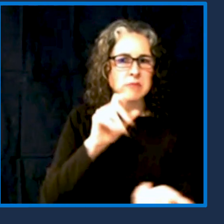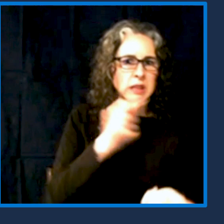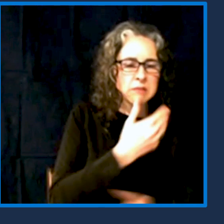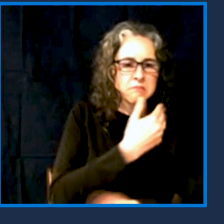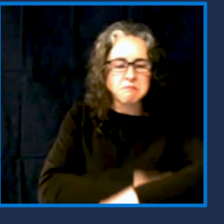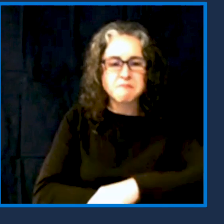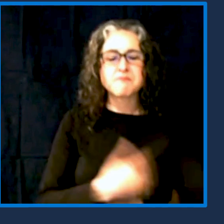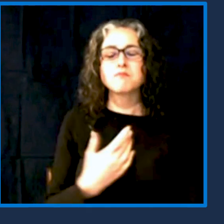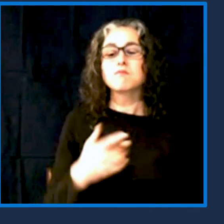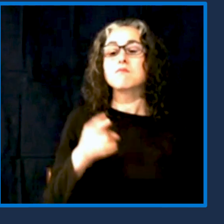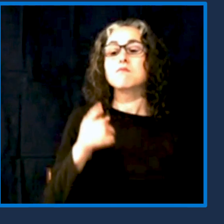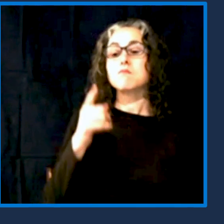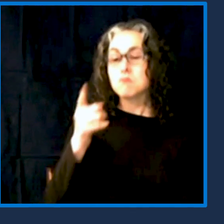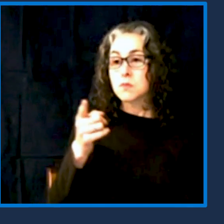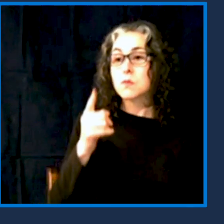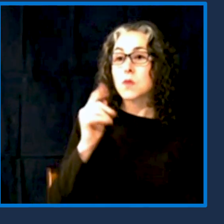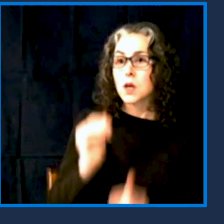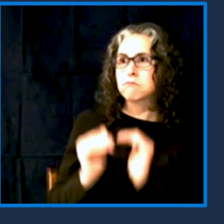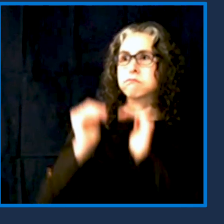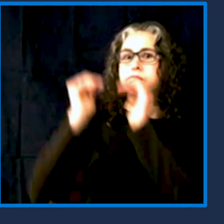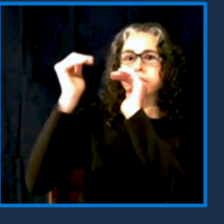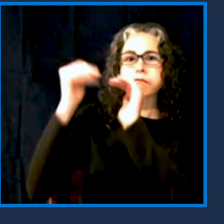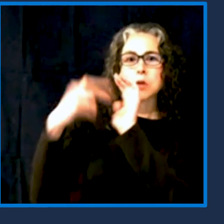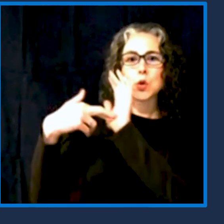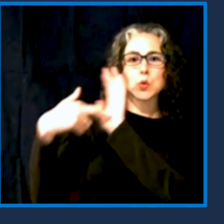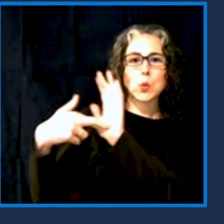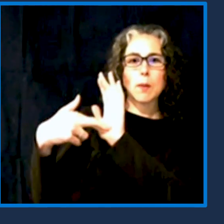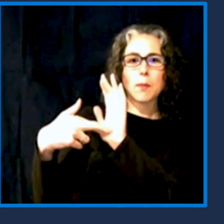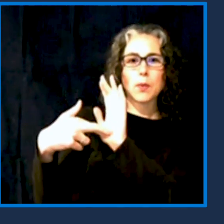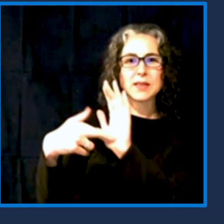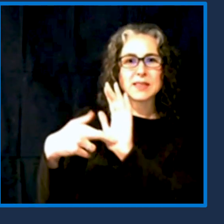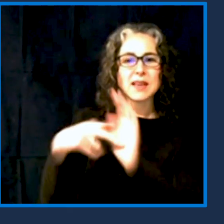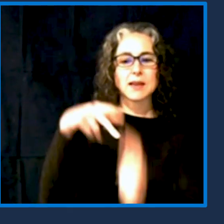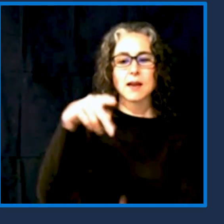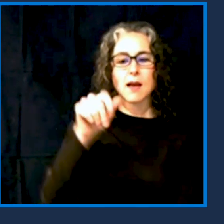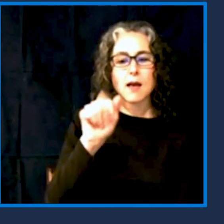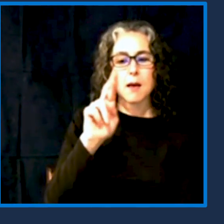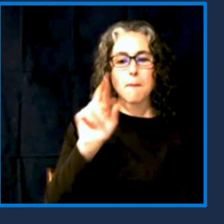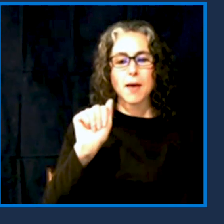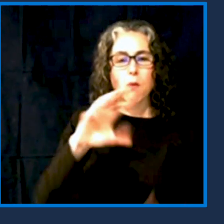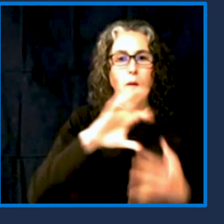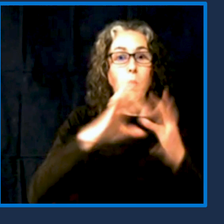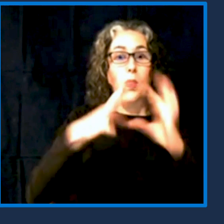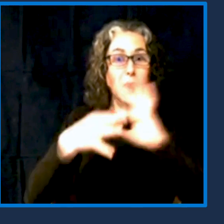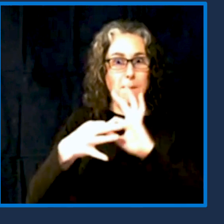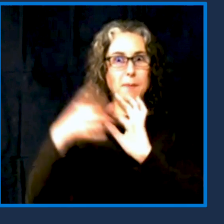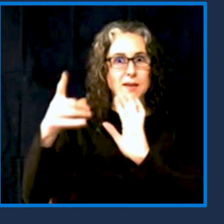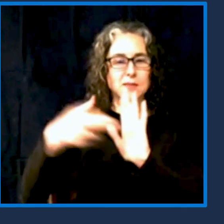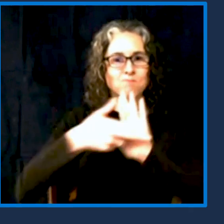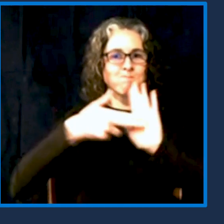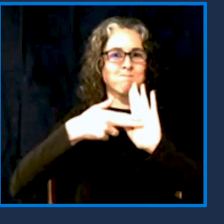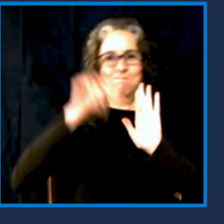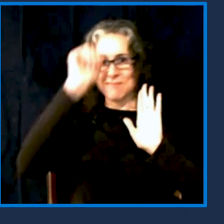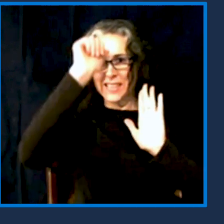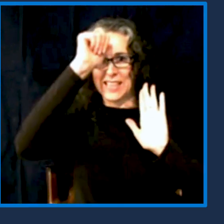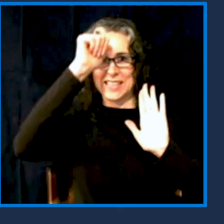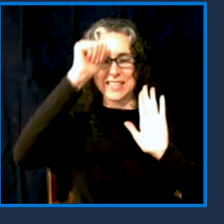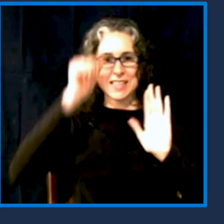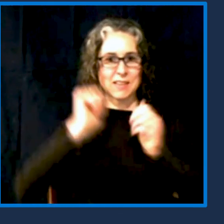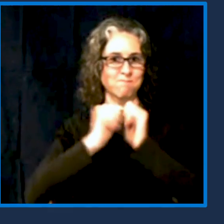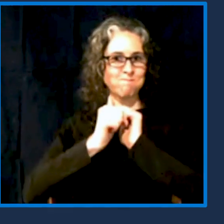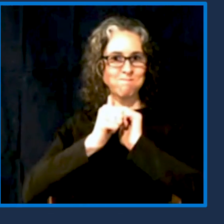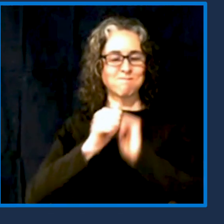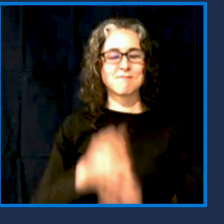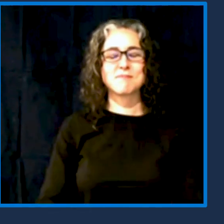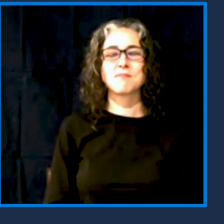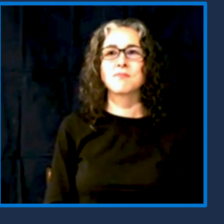to a point where he represented India in the Paralympics, was a huge inspiration for me. Over